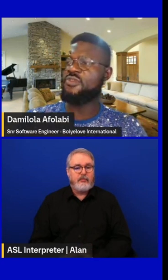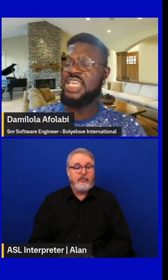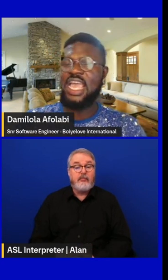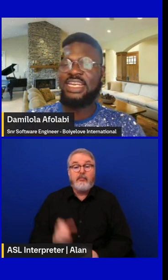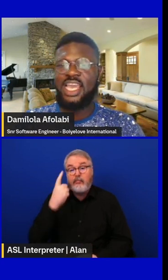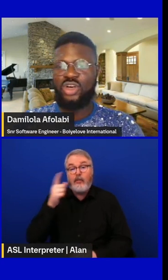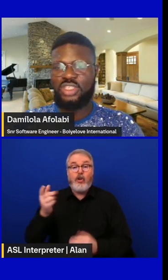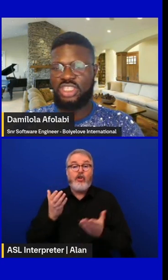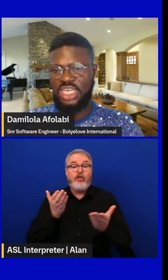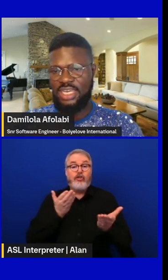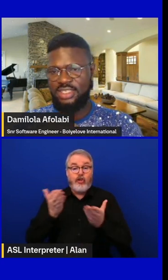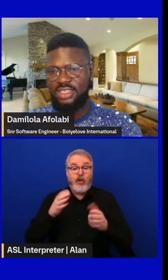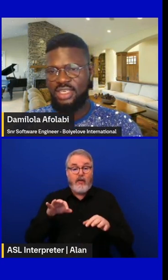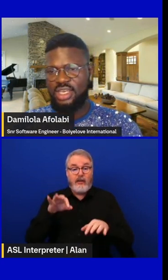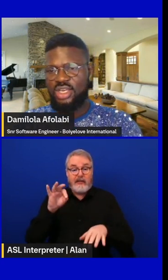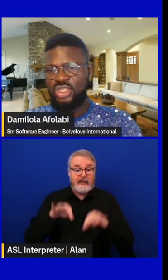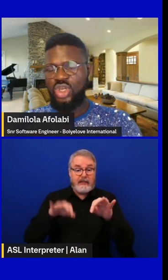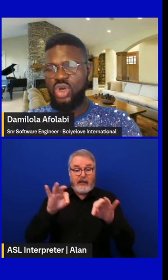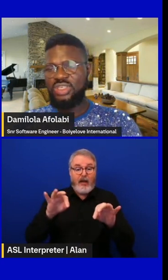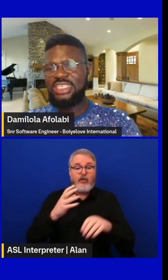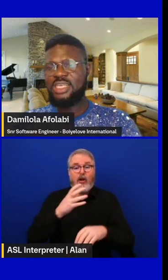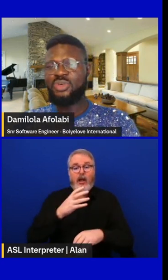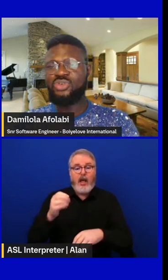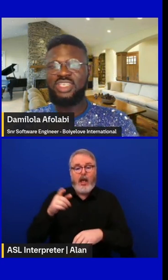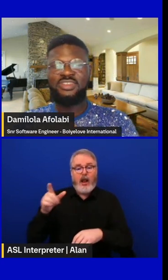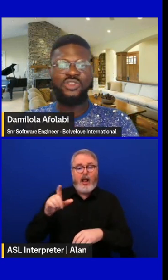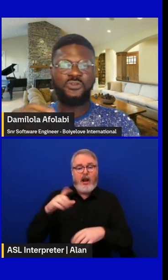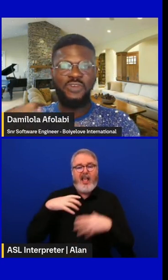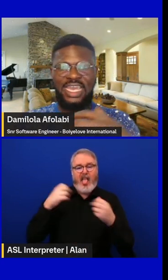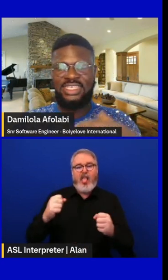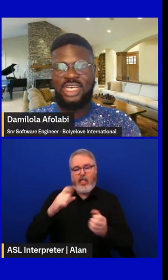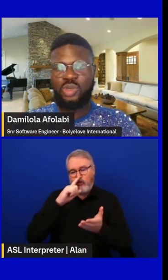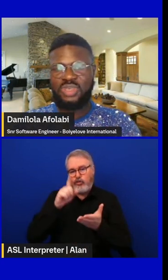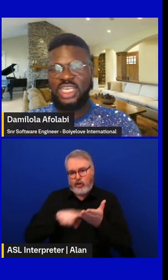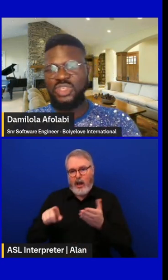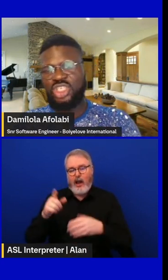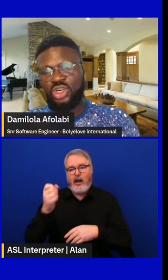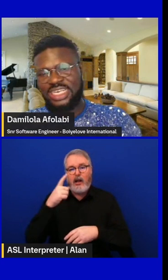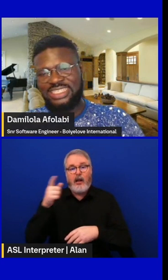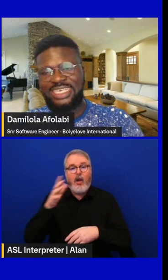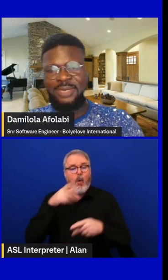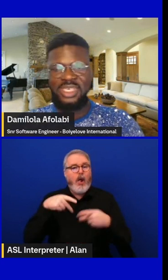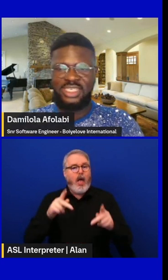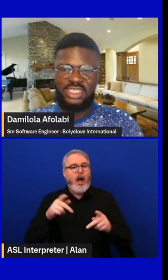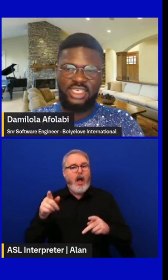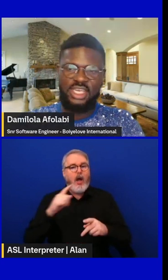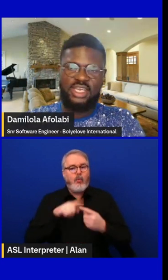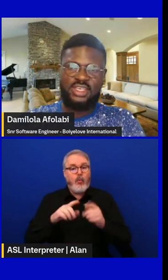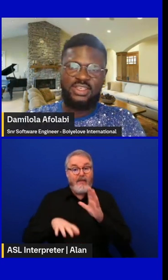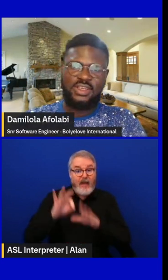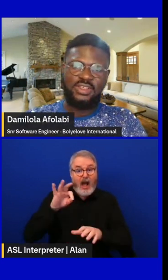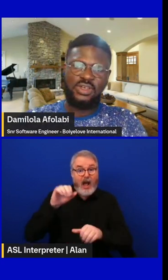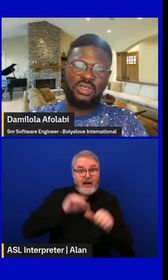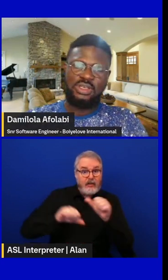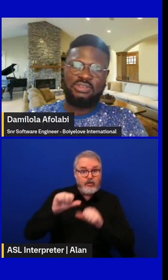Service discovery and health checks. So this enables services to find and communicate with each other dynamically.